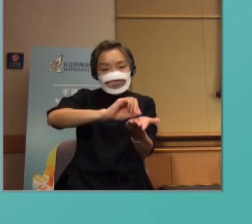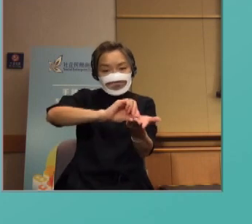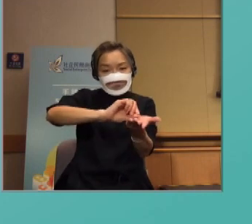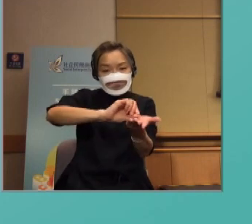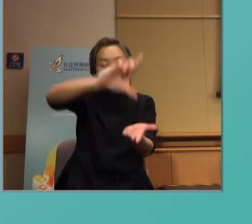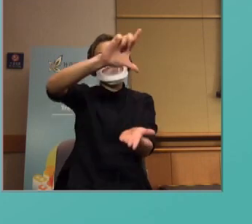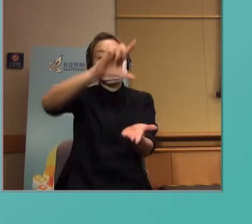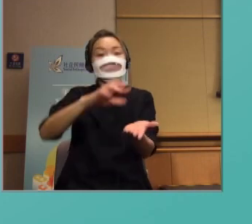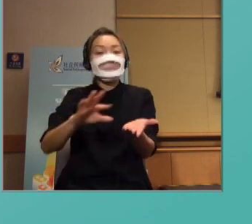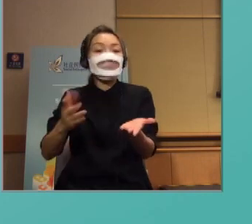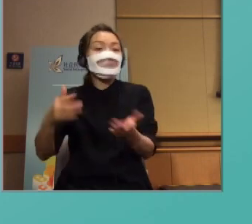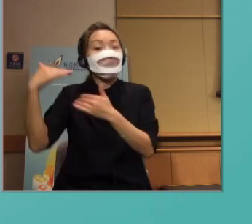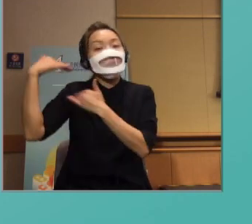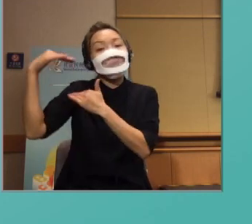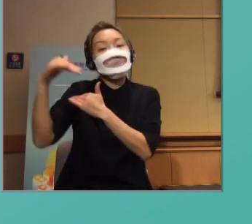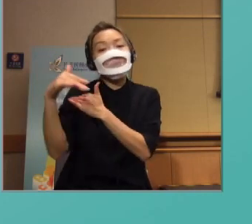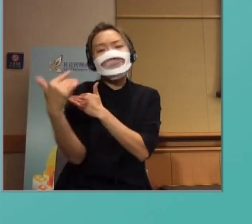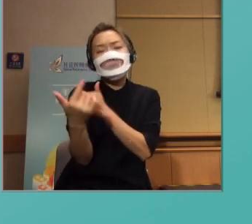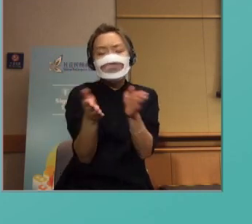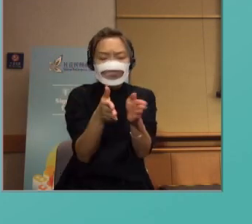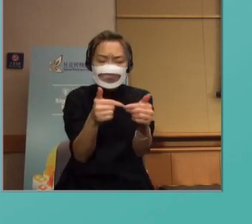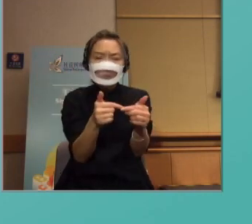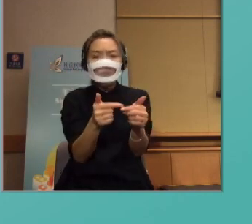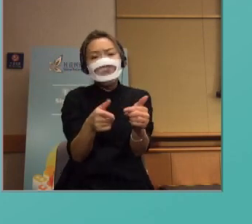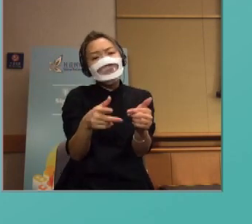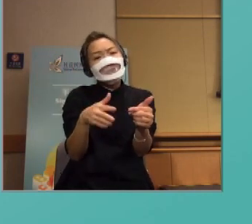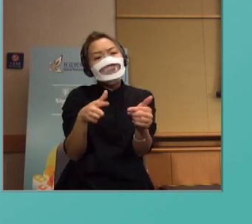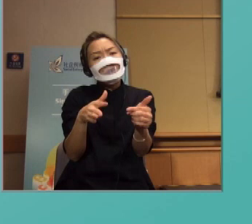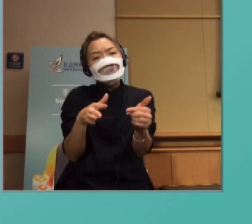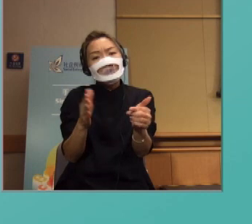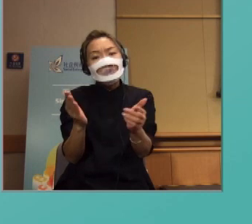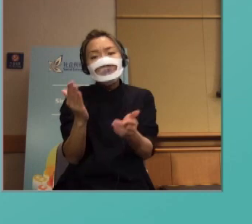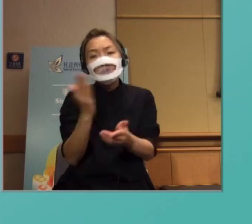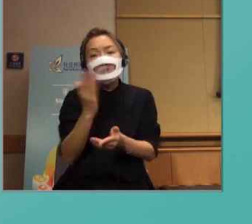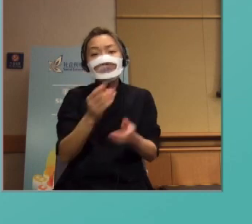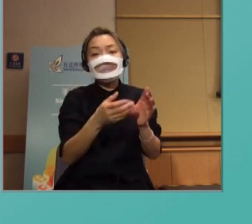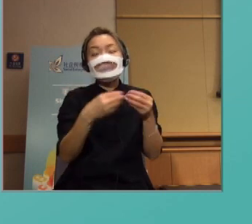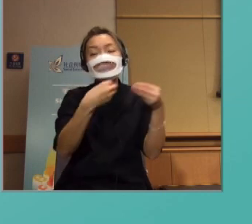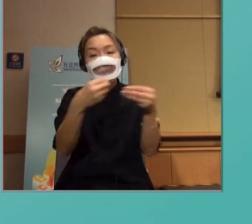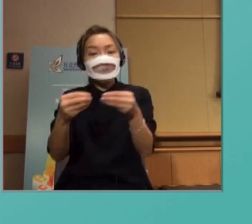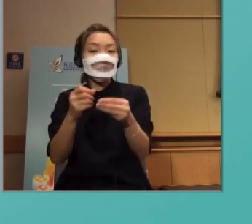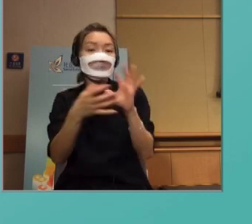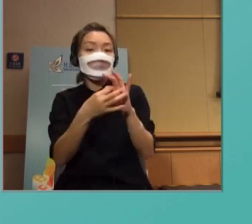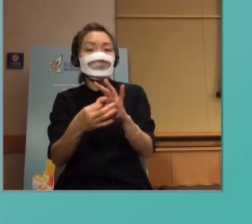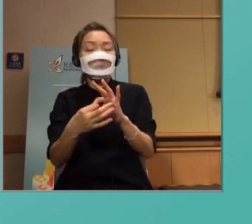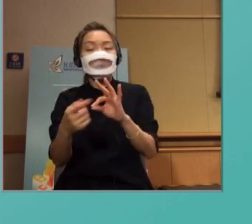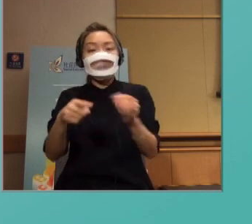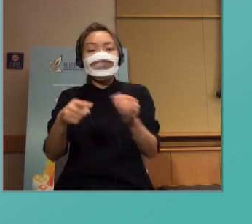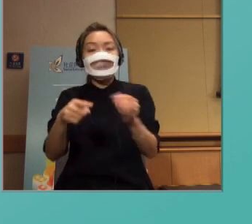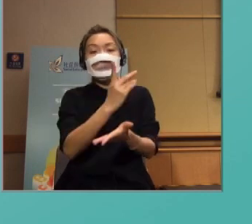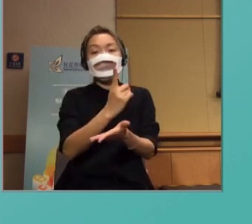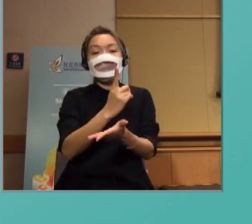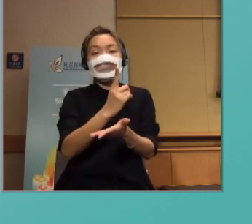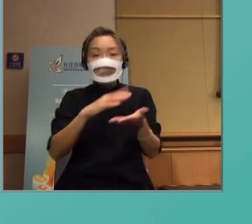teaching content. A piece of teaching content that might be worth $1,000 or $2,000 a year in income. Now it's no longer just rental because someone can own